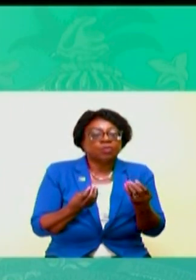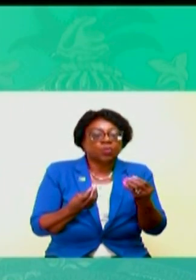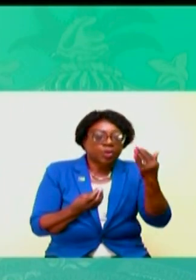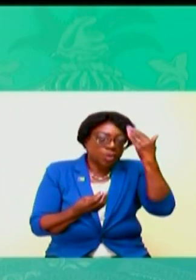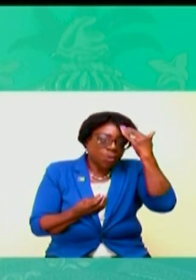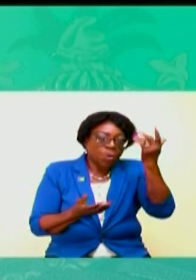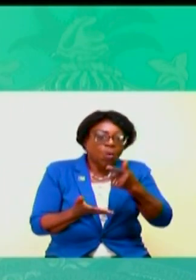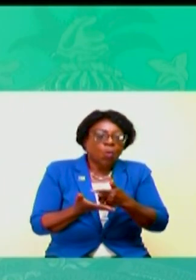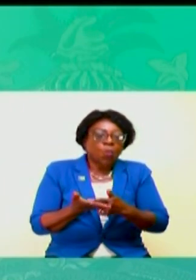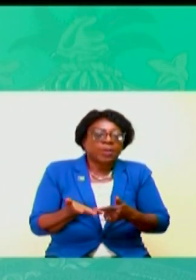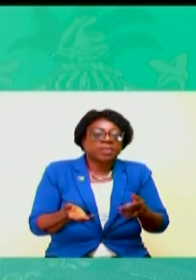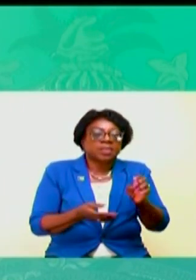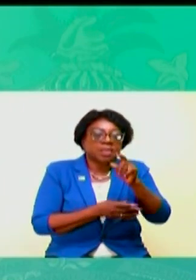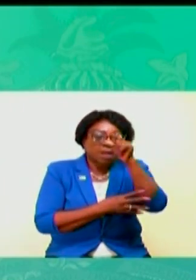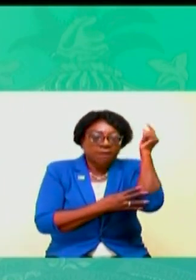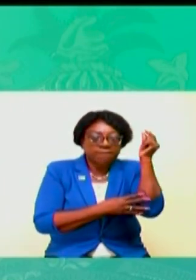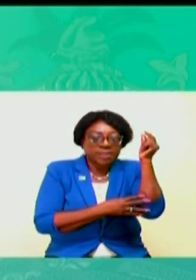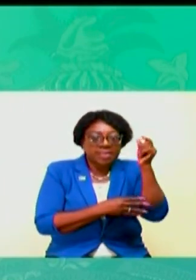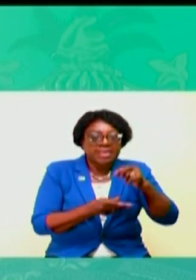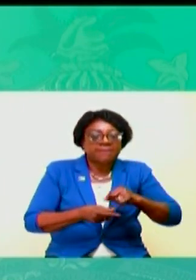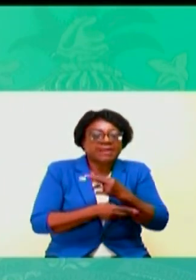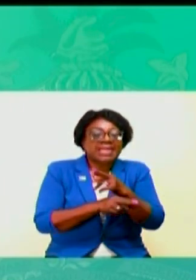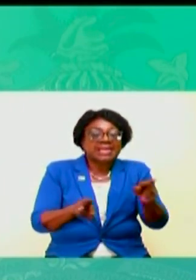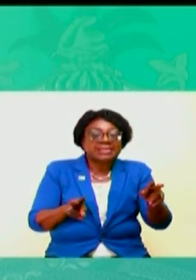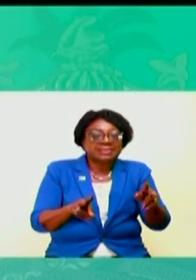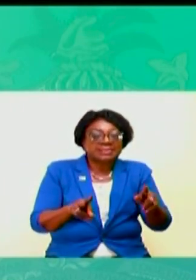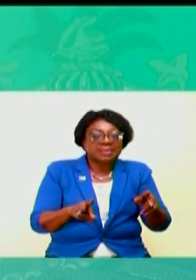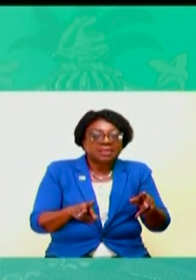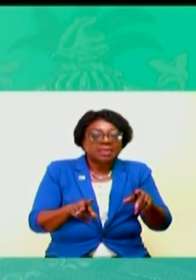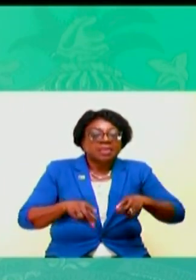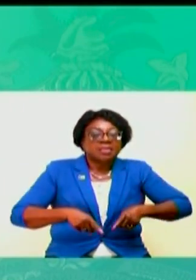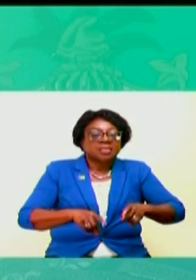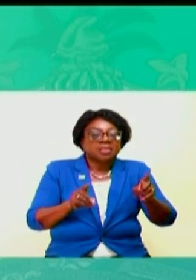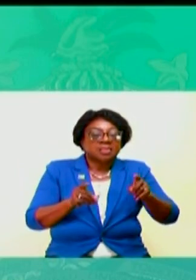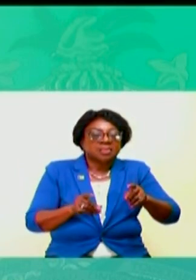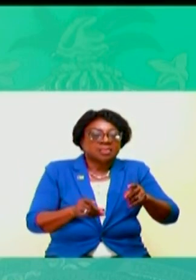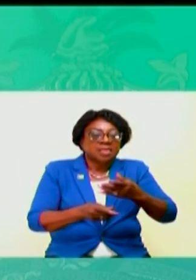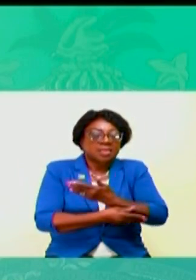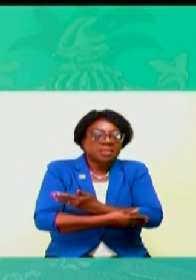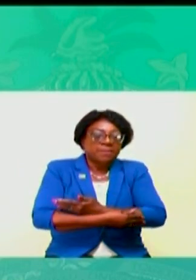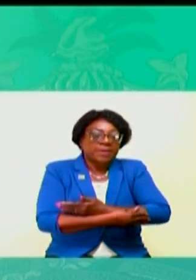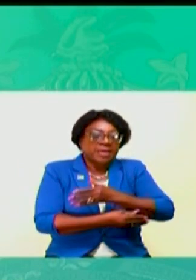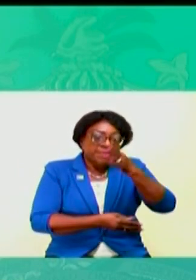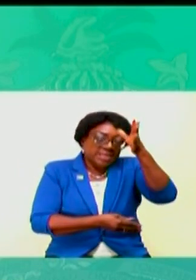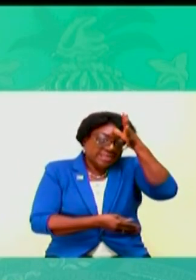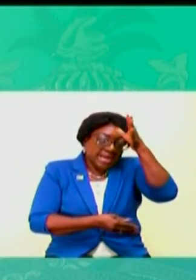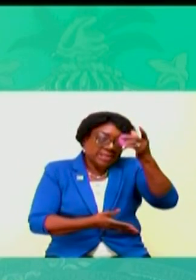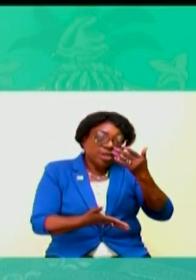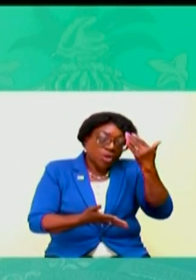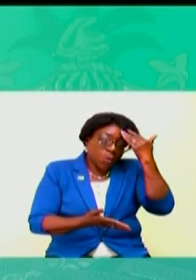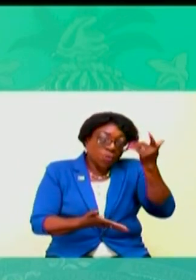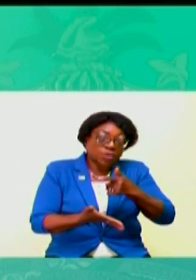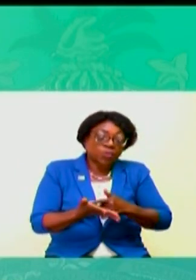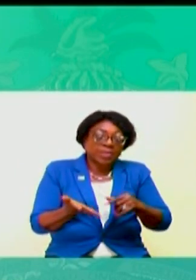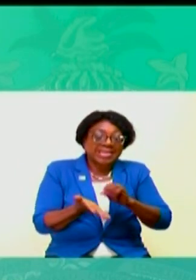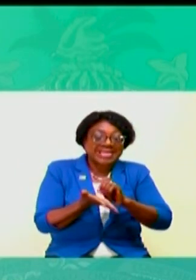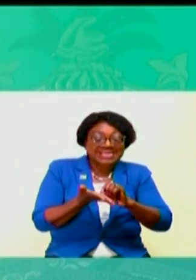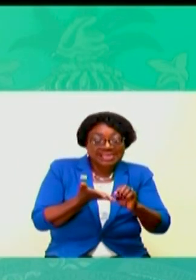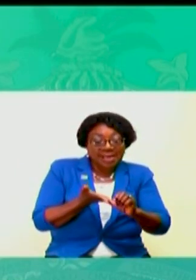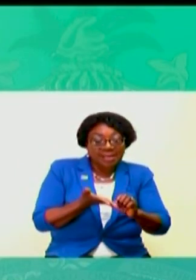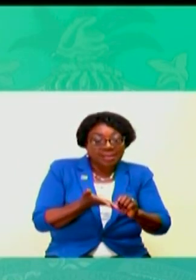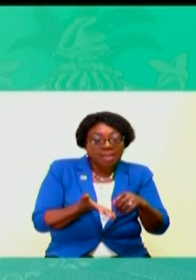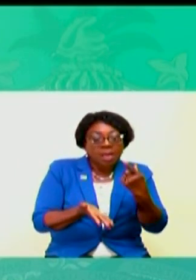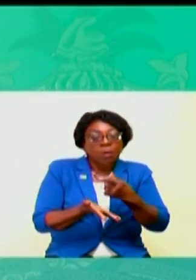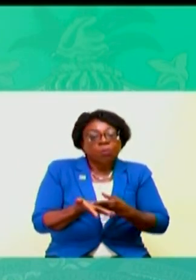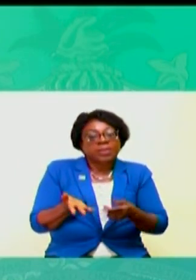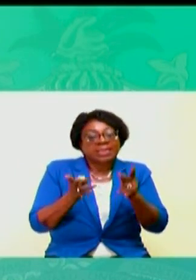government even leased? Does the baby daddy even know what he signed? Like Oban? No. What manner of child